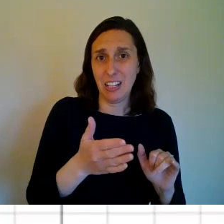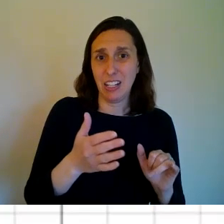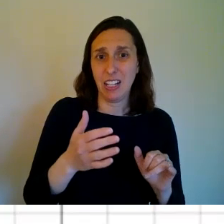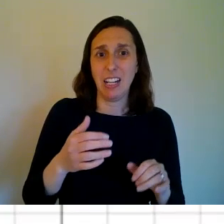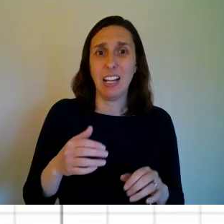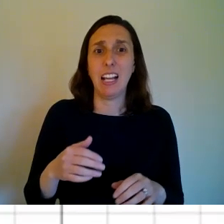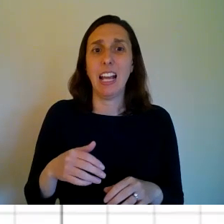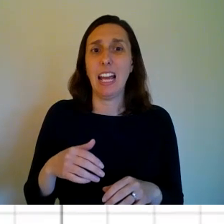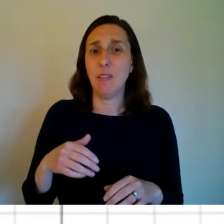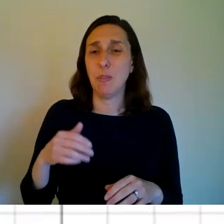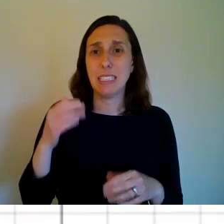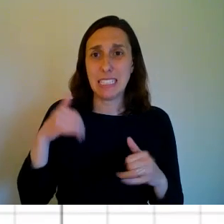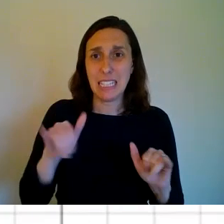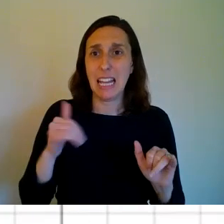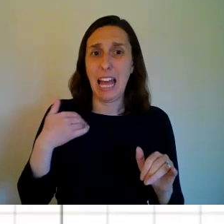We still get that minimum.